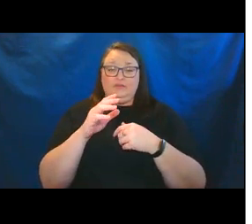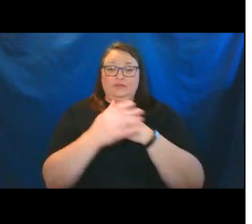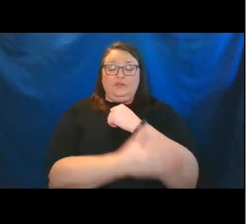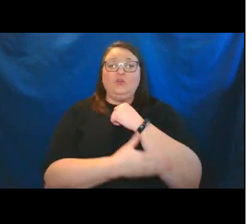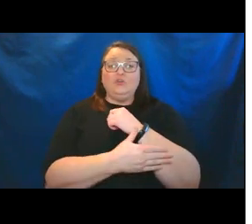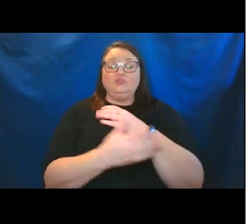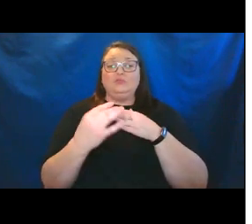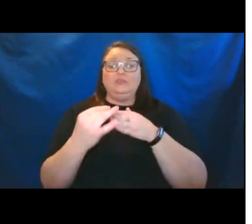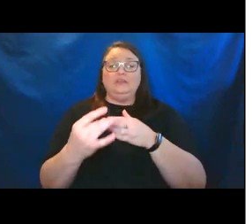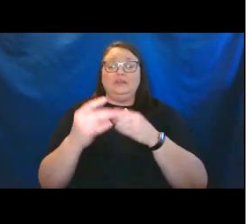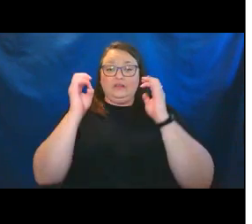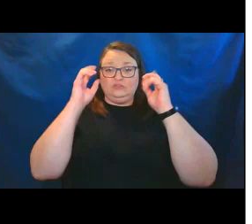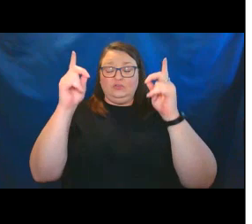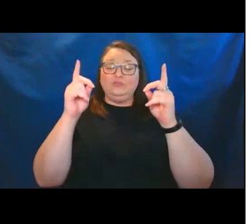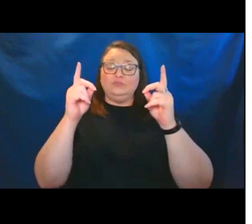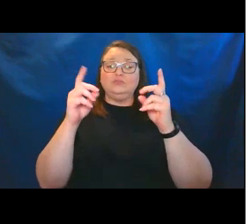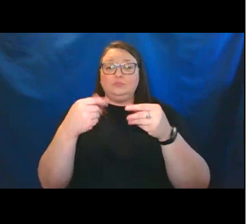education providers on